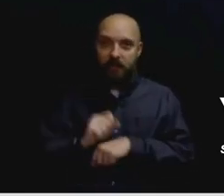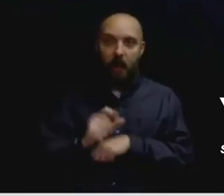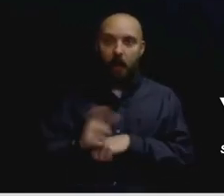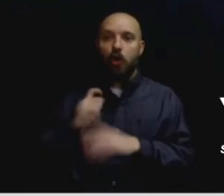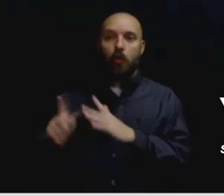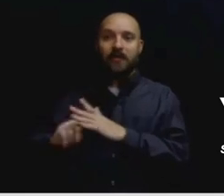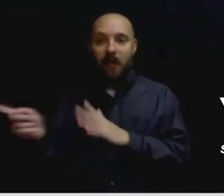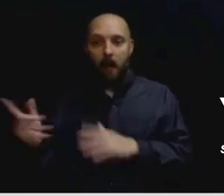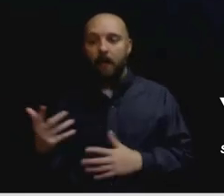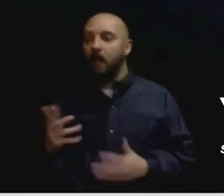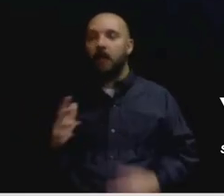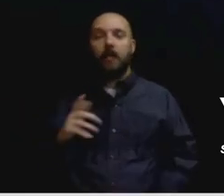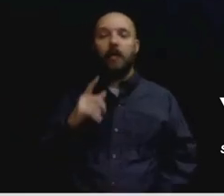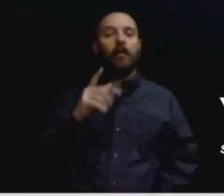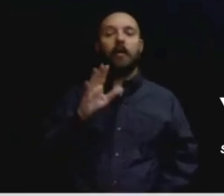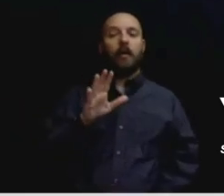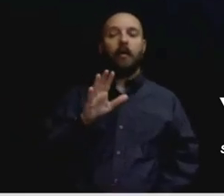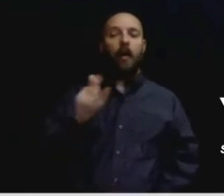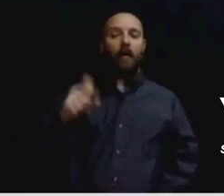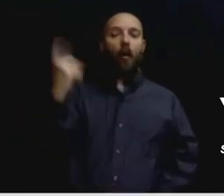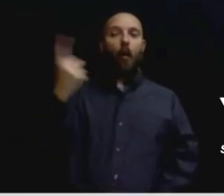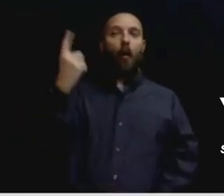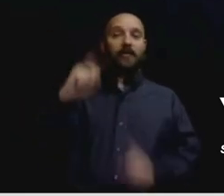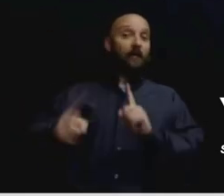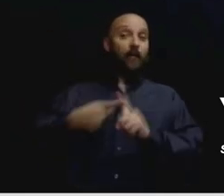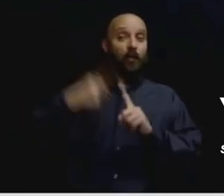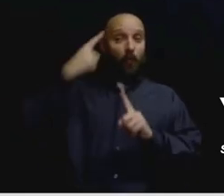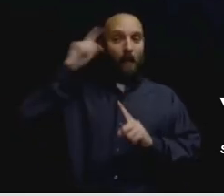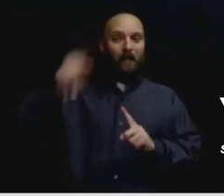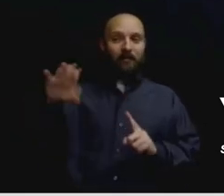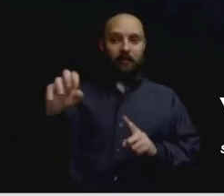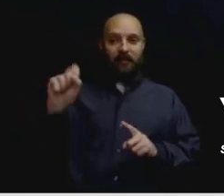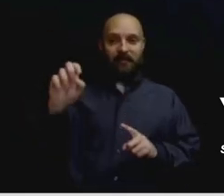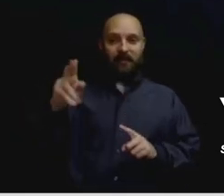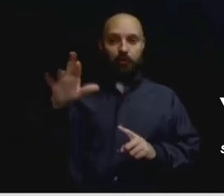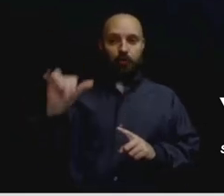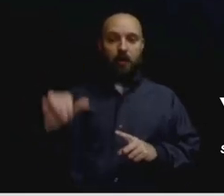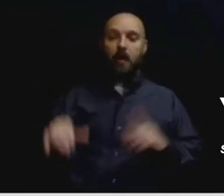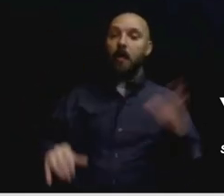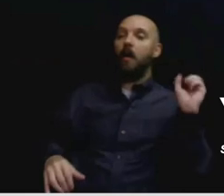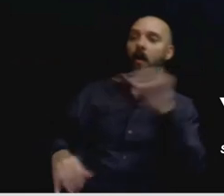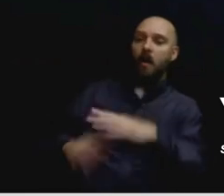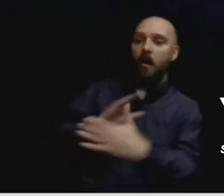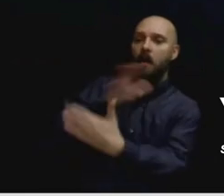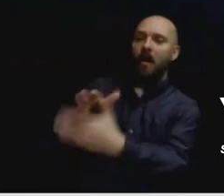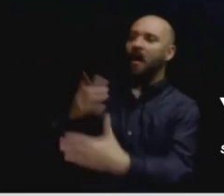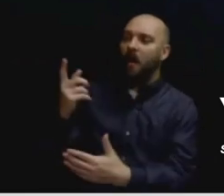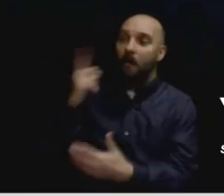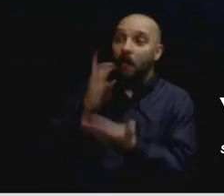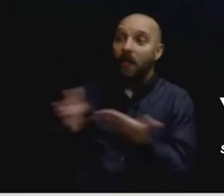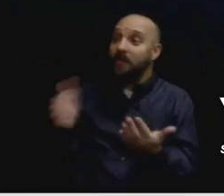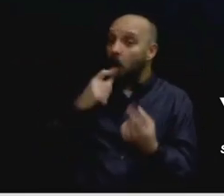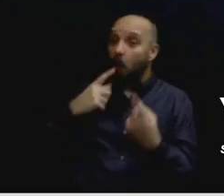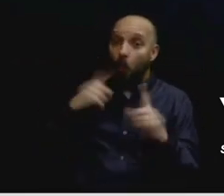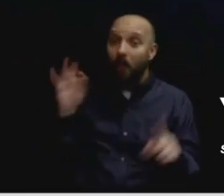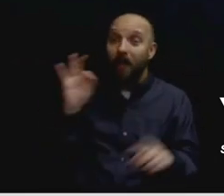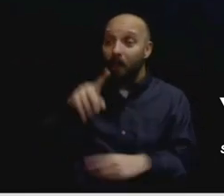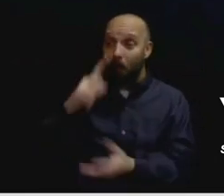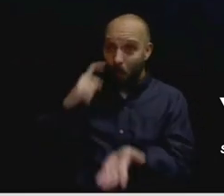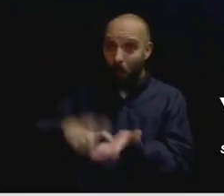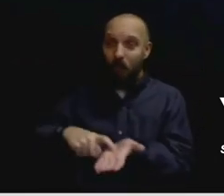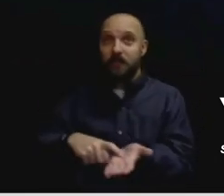and always think sensory. And when something's not working, if you notice,